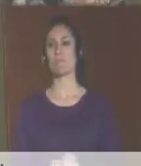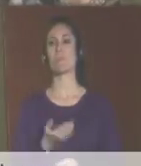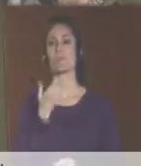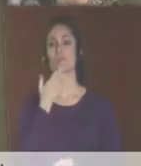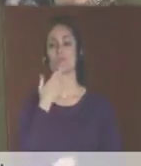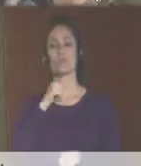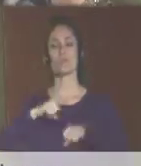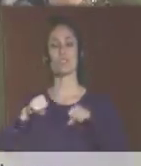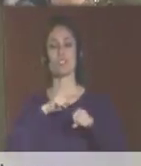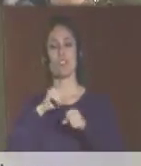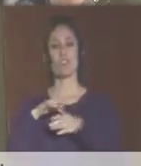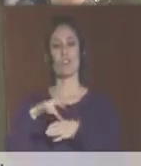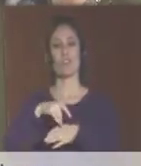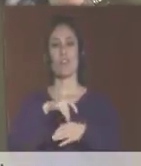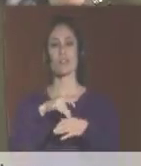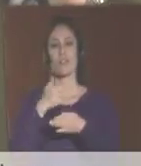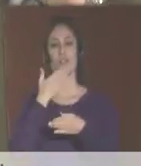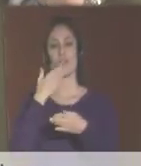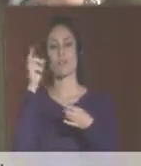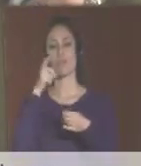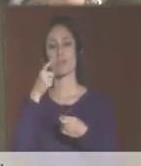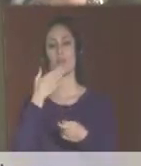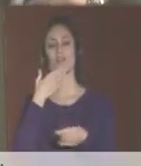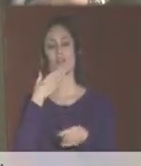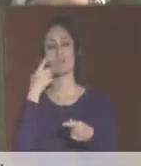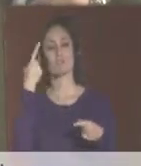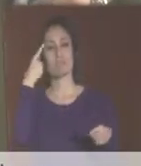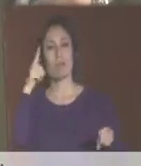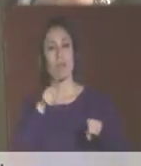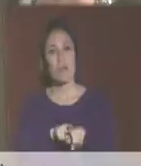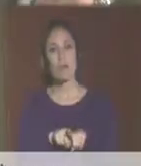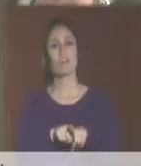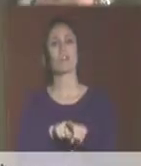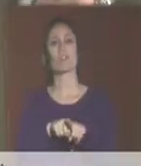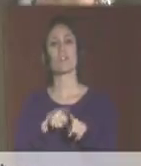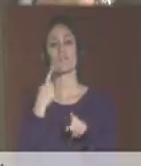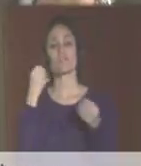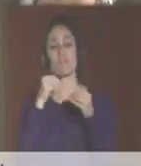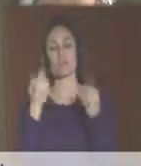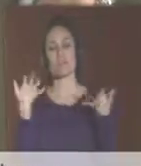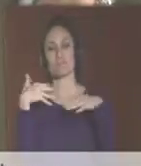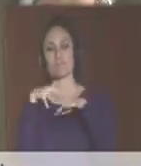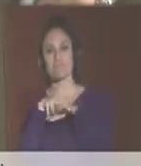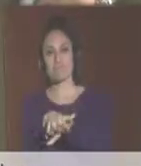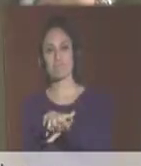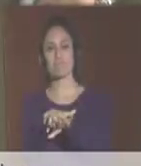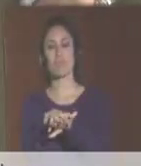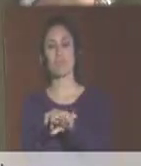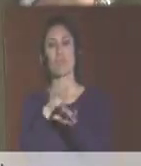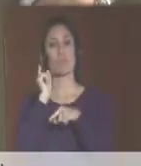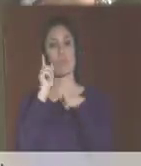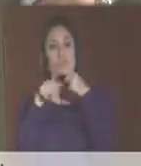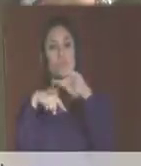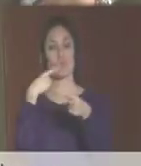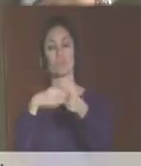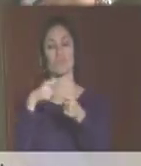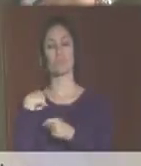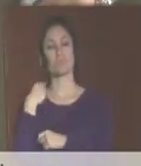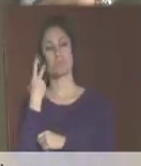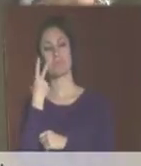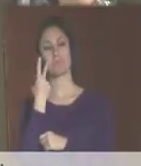is risk management in a cross-sectional manner, coordination, integration.